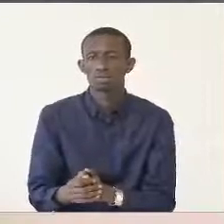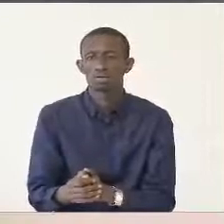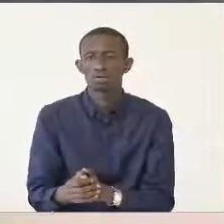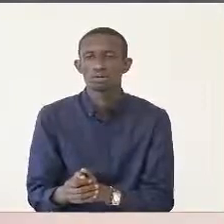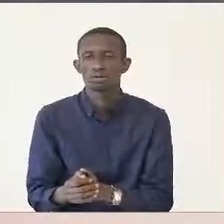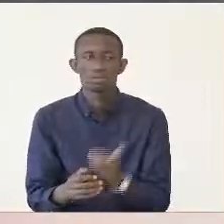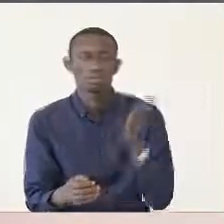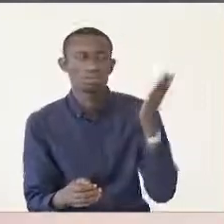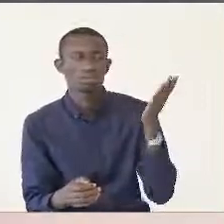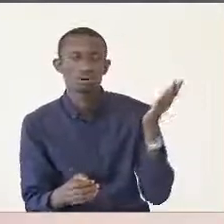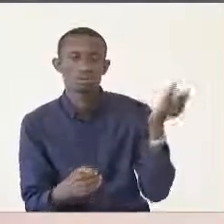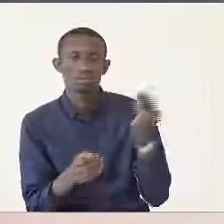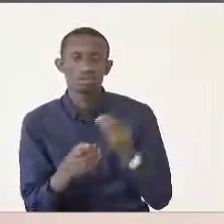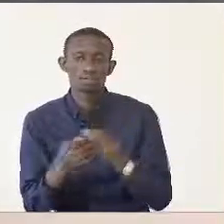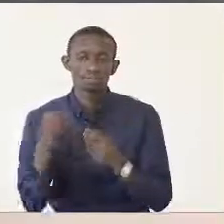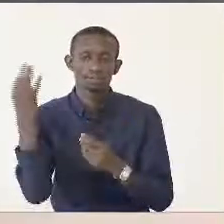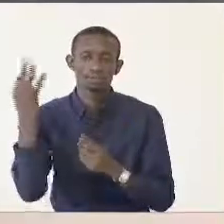us